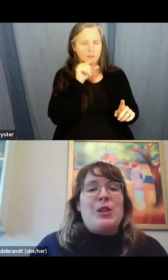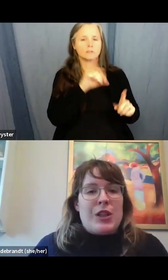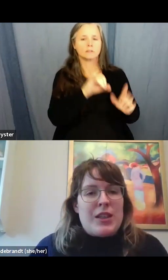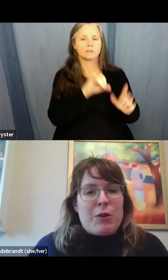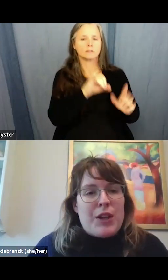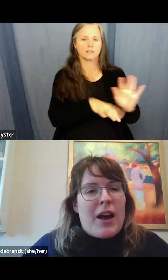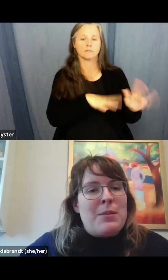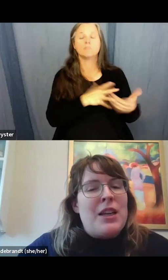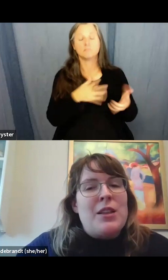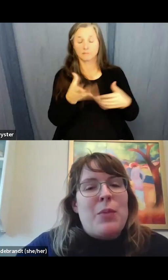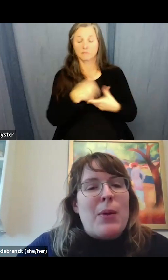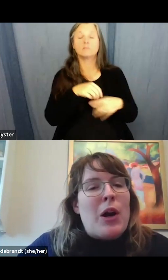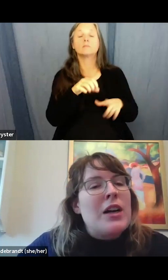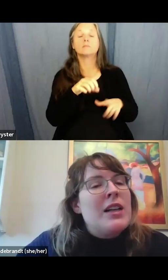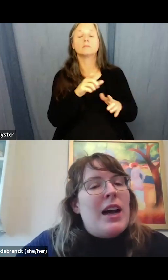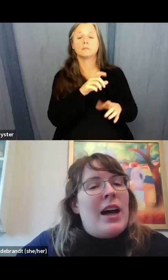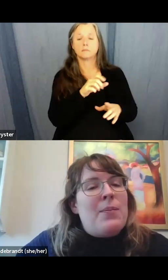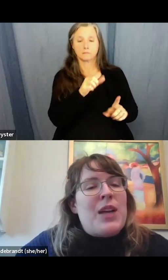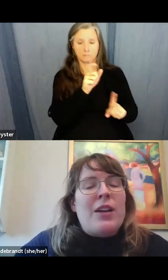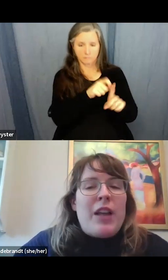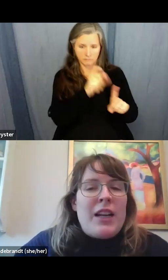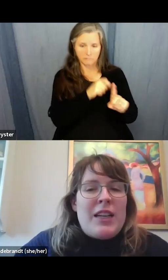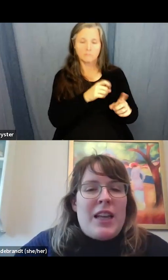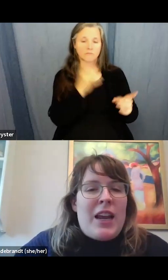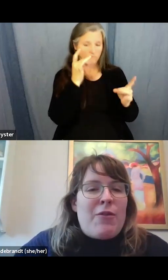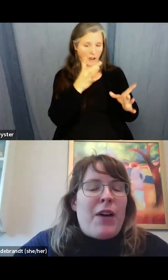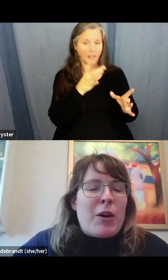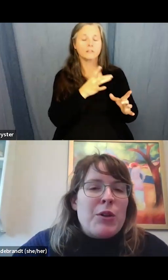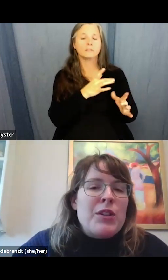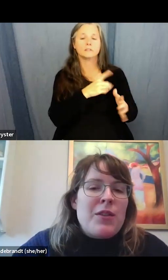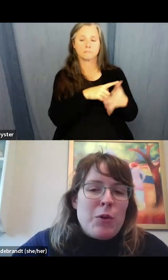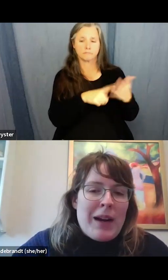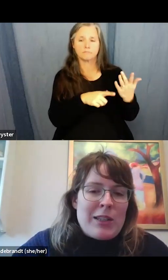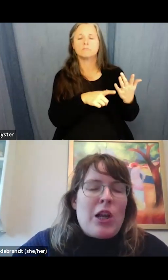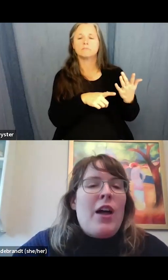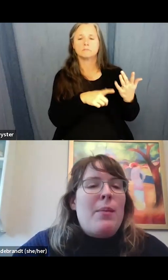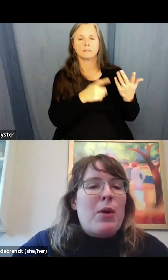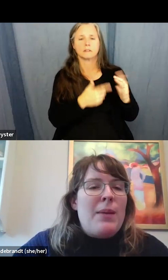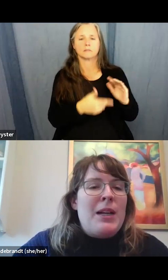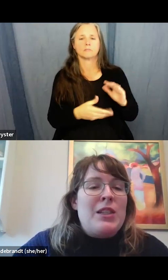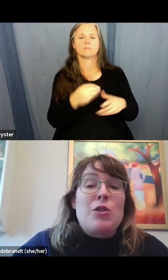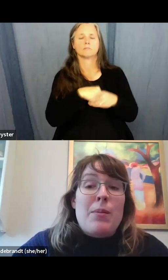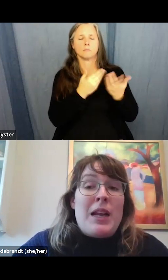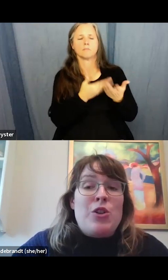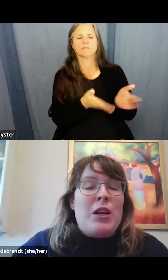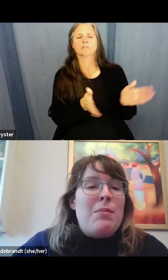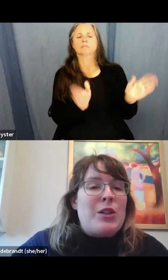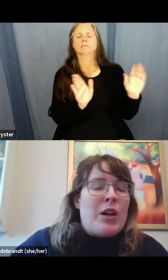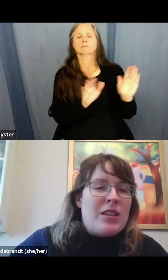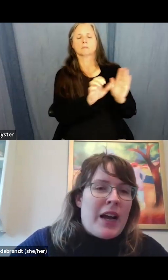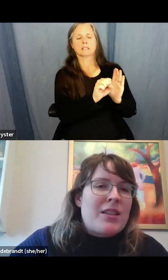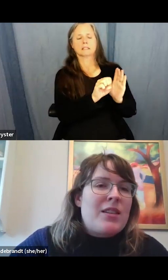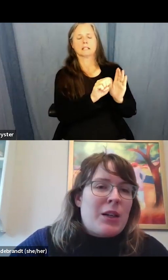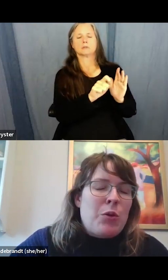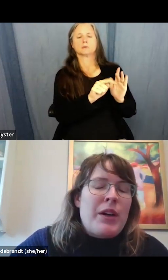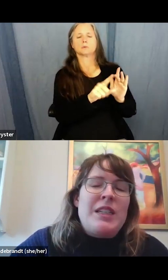that we've mentioned several times in this webinar. Title IX is a federal civil rights law that prohibits discrimination based